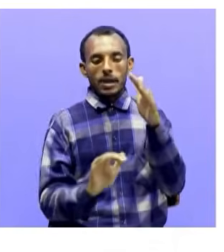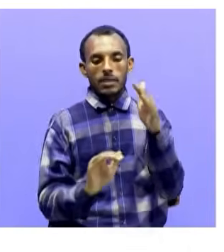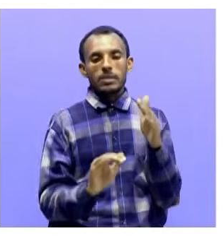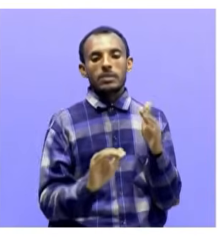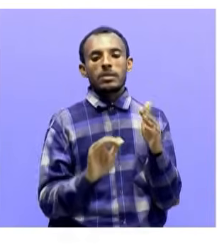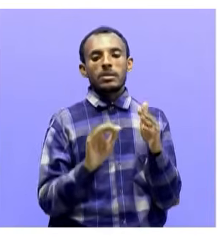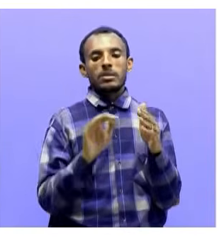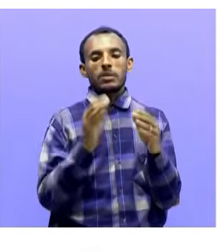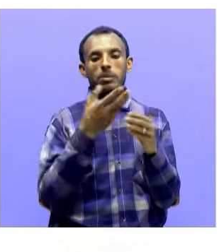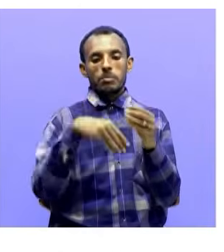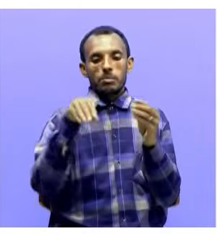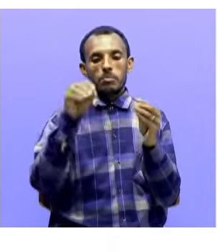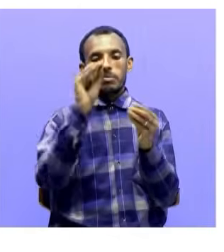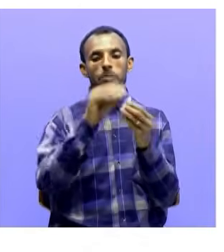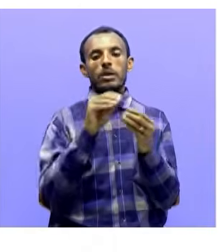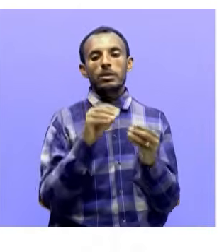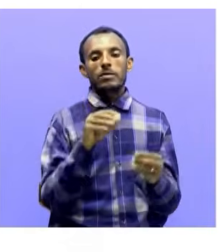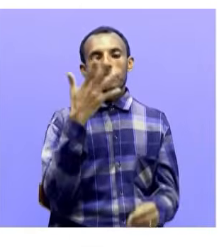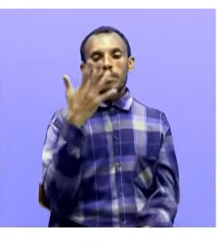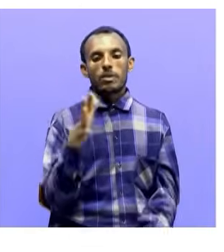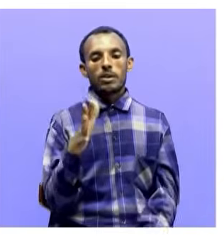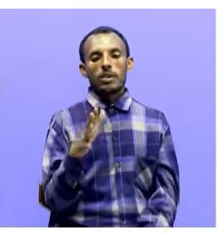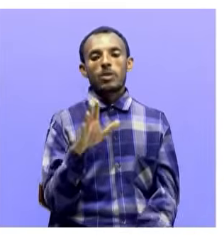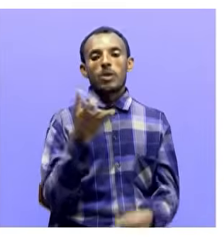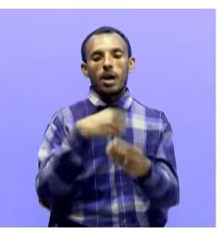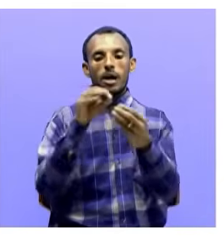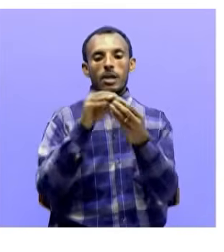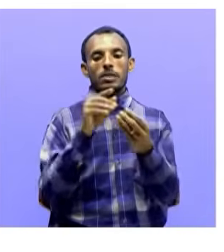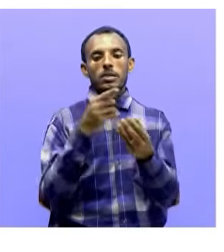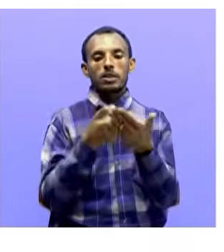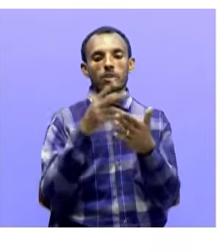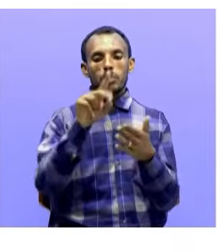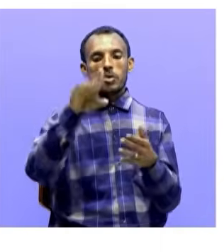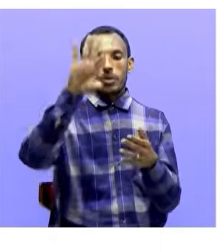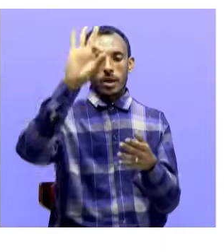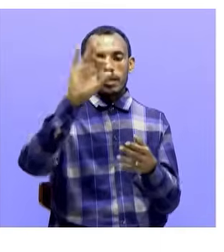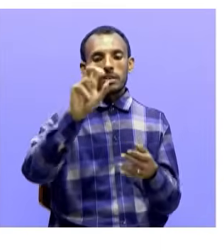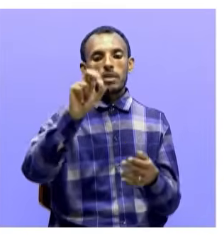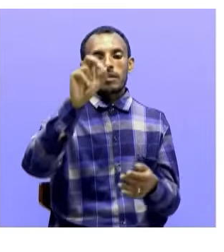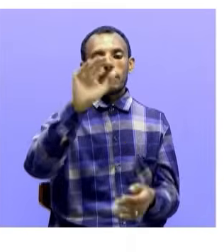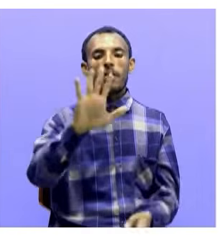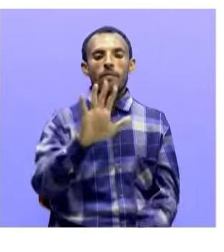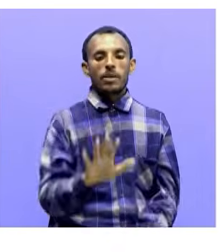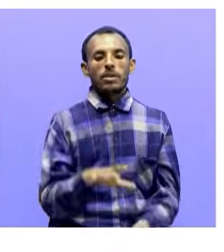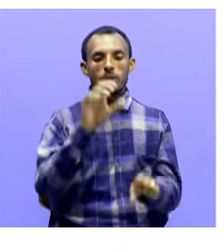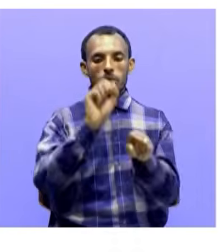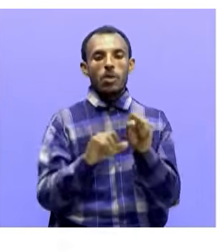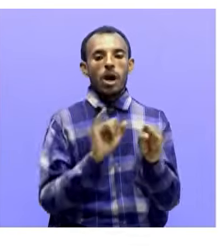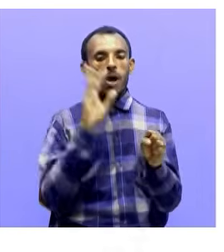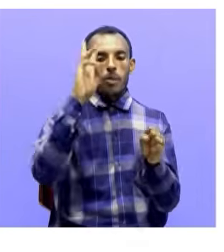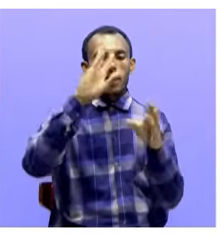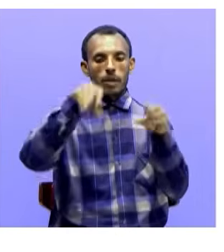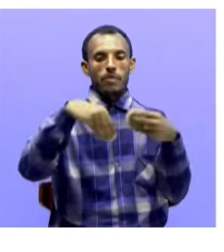of this one is positive 15. When you add these two, you will have 35. So I'll give you